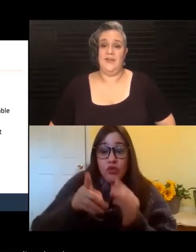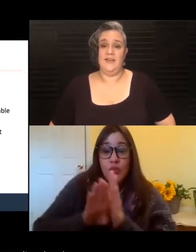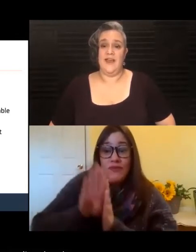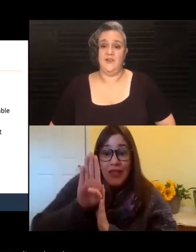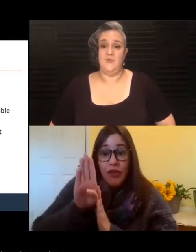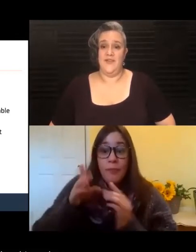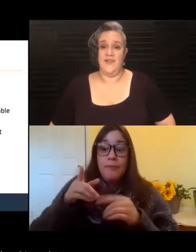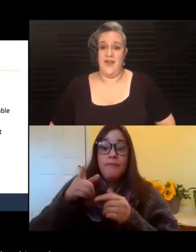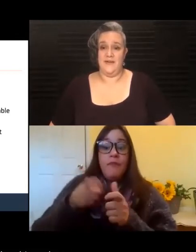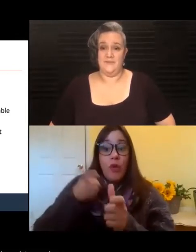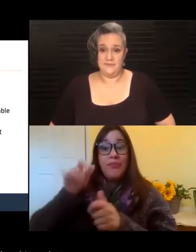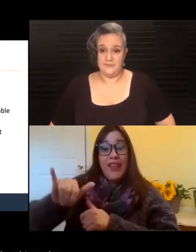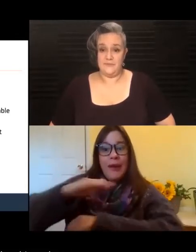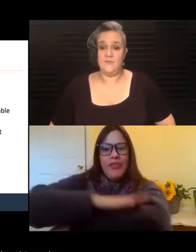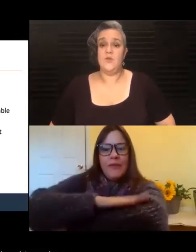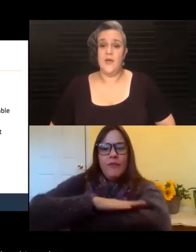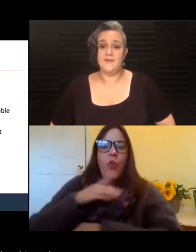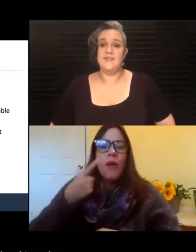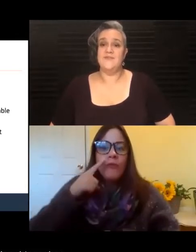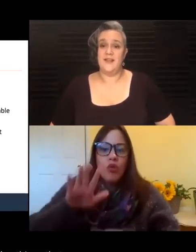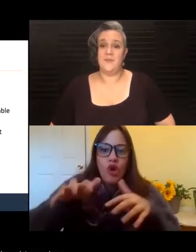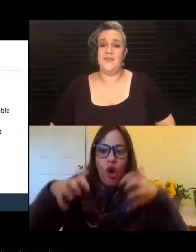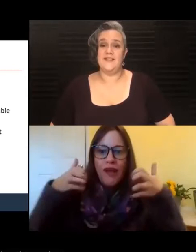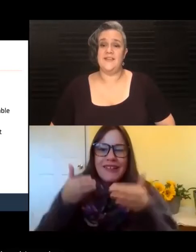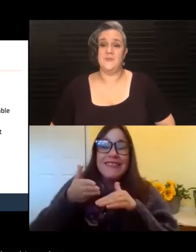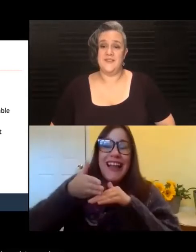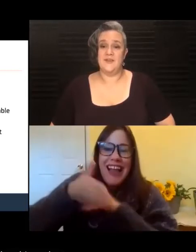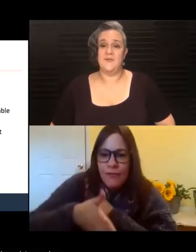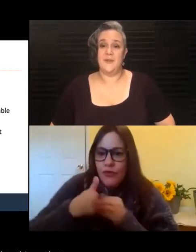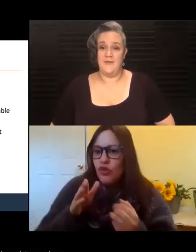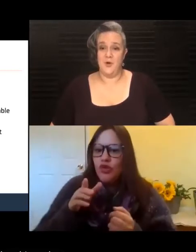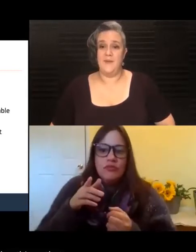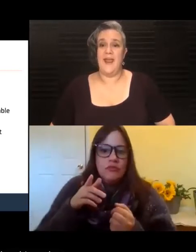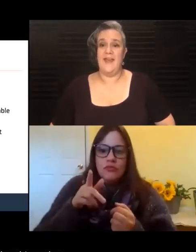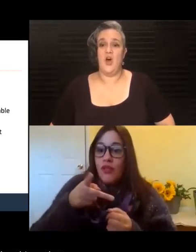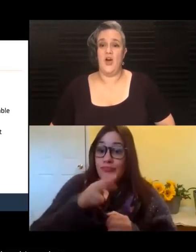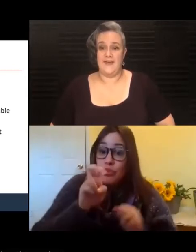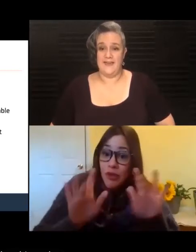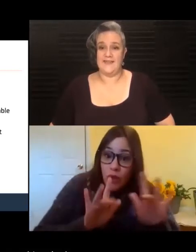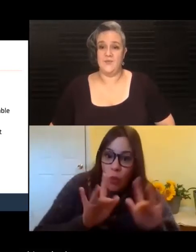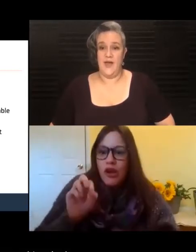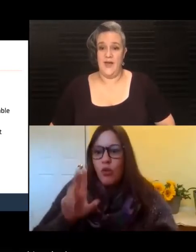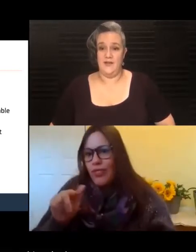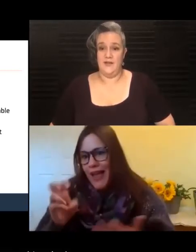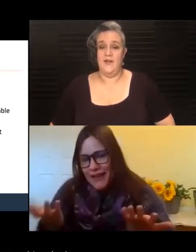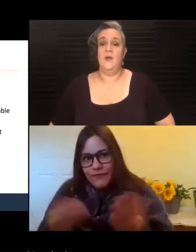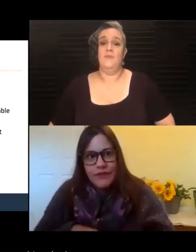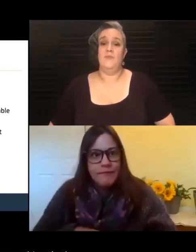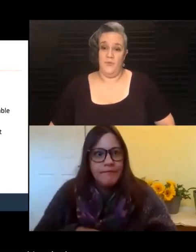be engaged with that. You have to develop things that are specific for the platform and the audience as